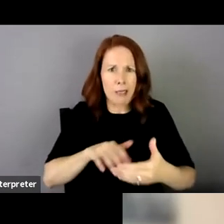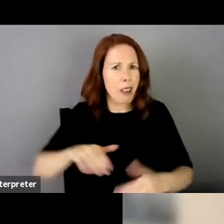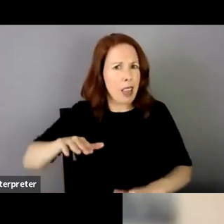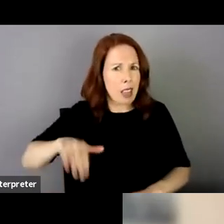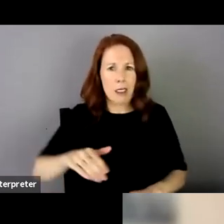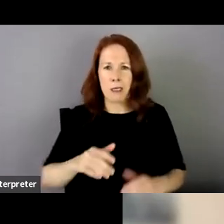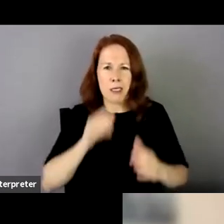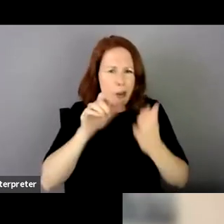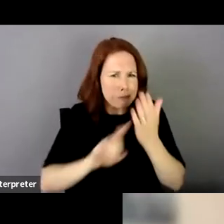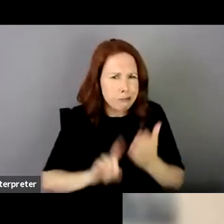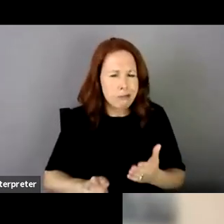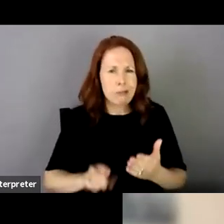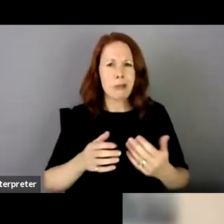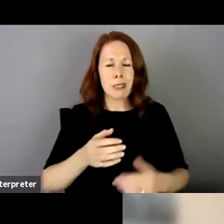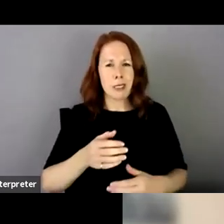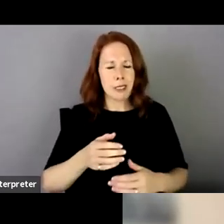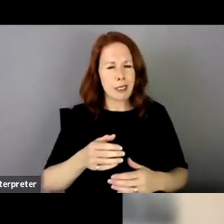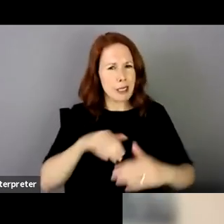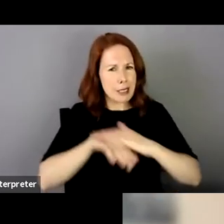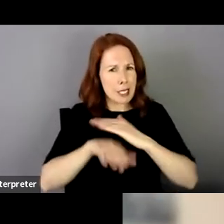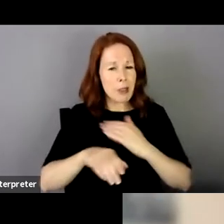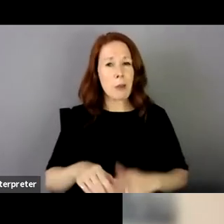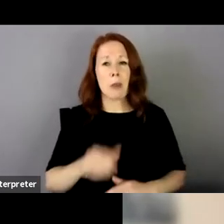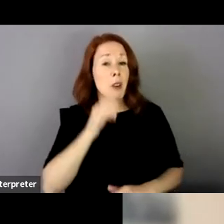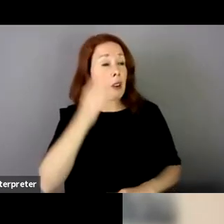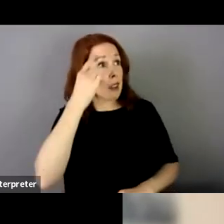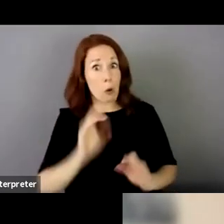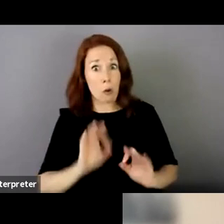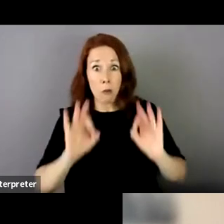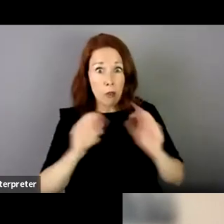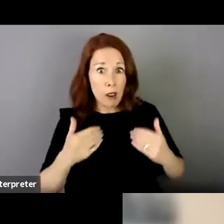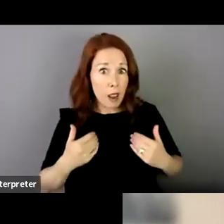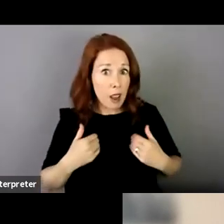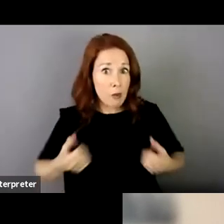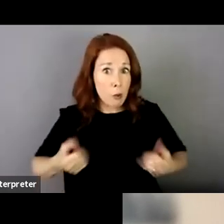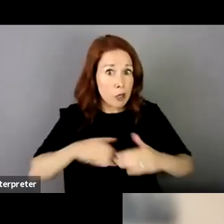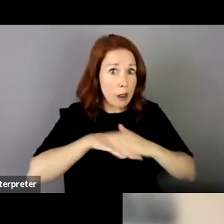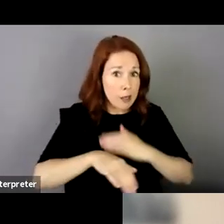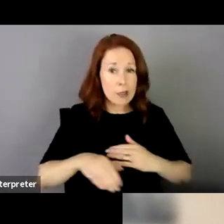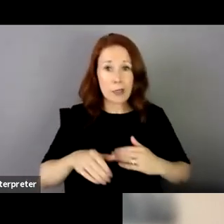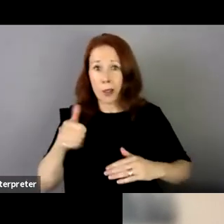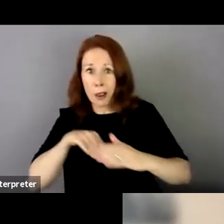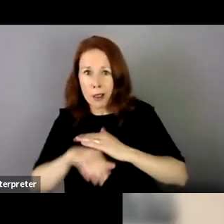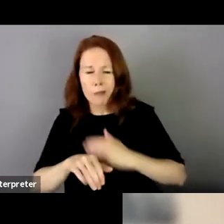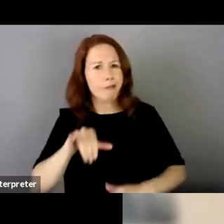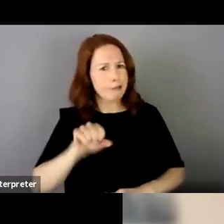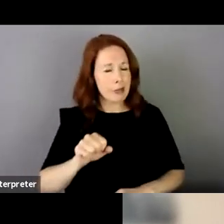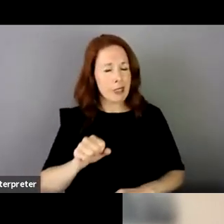accessibility and design, may not see just how important that is. But looking at the statistics, I